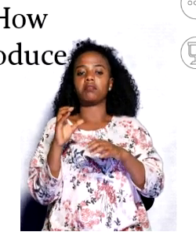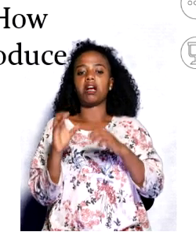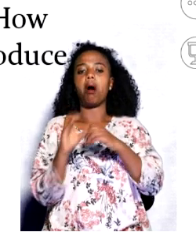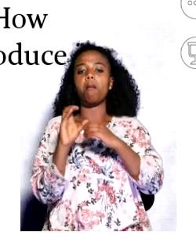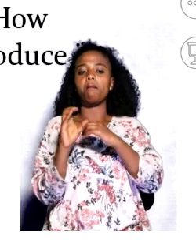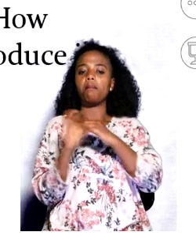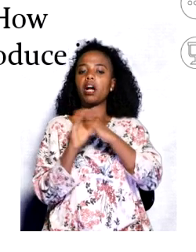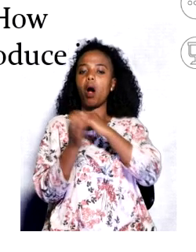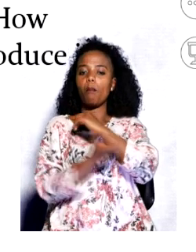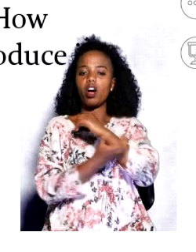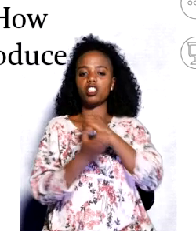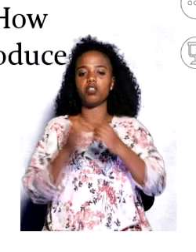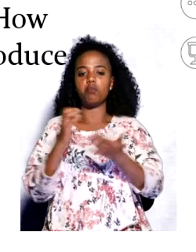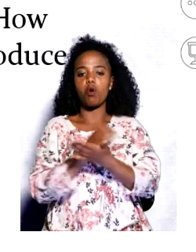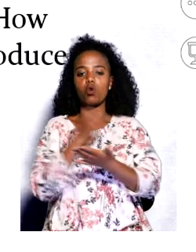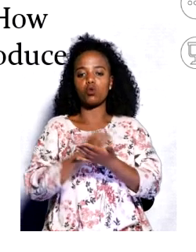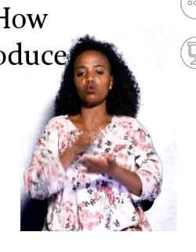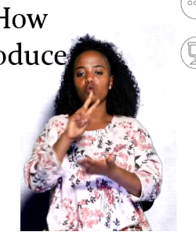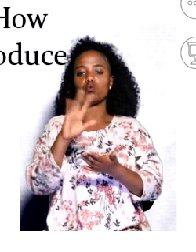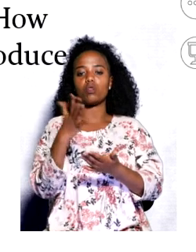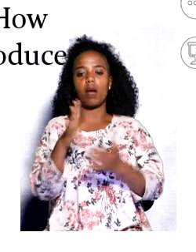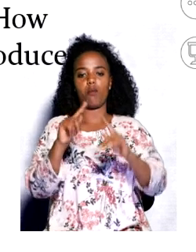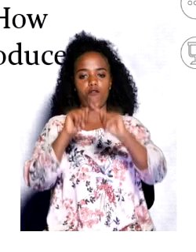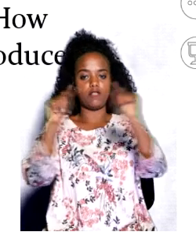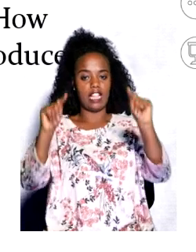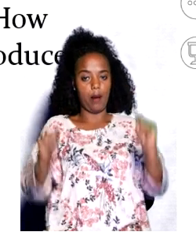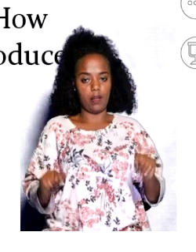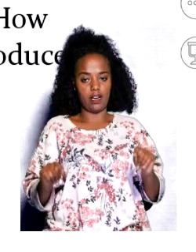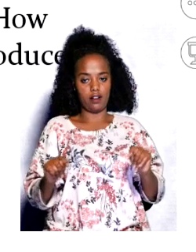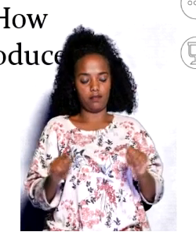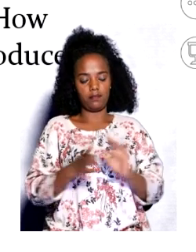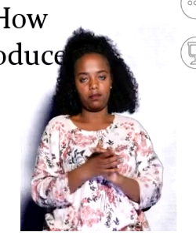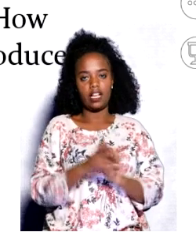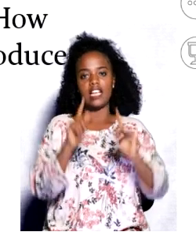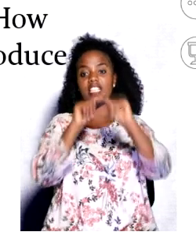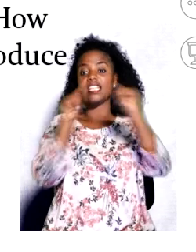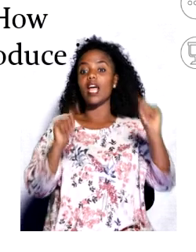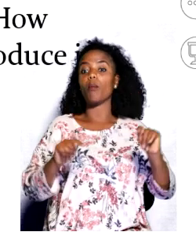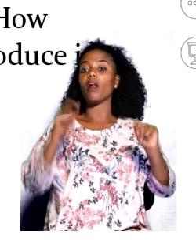produces 2 types of tables. Table A